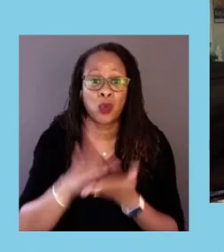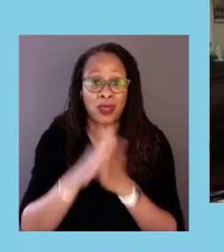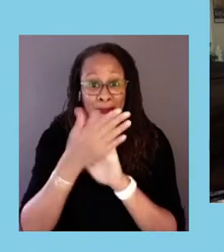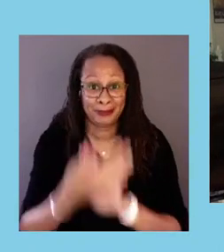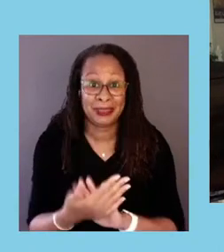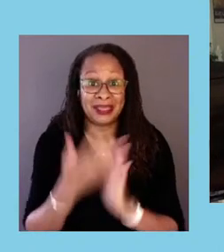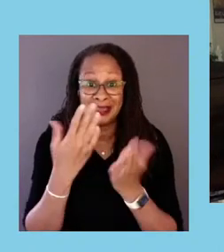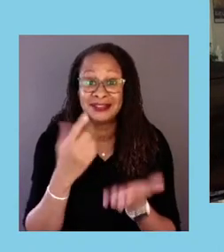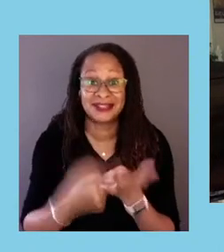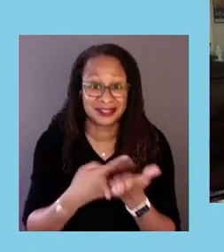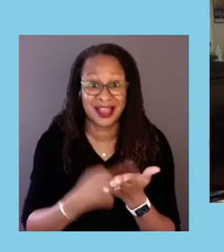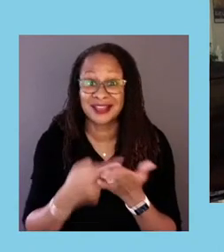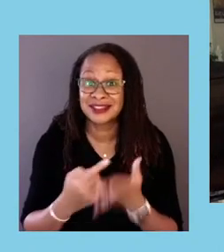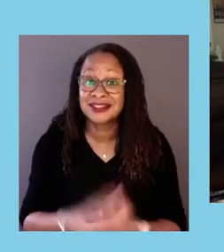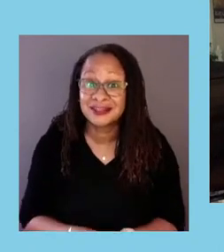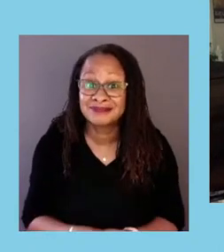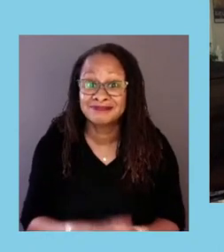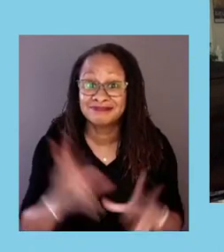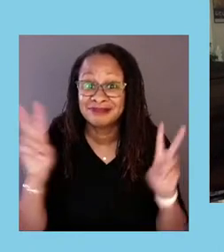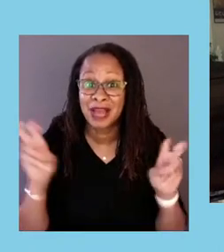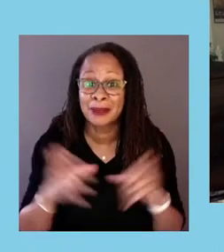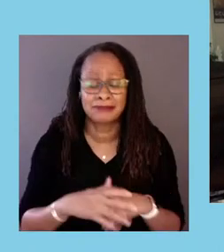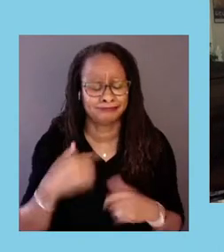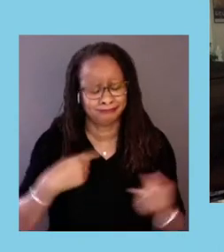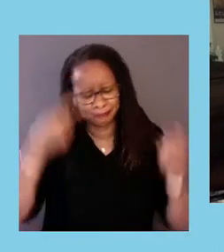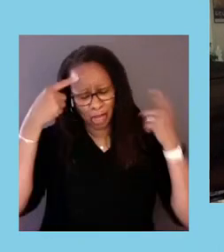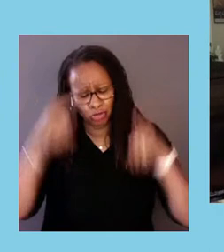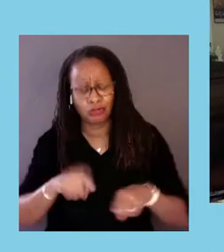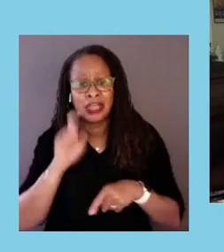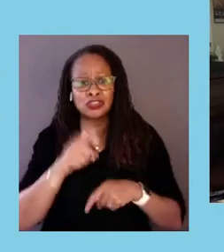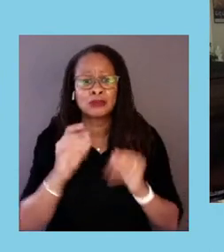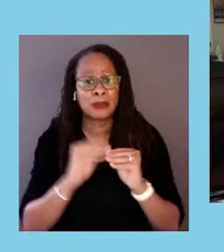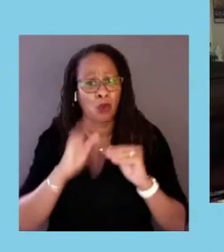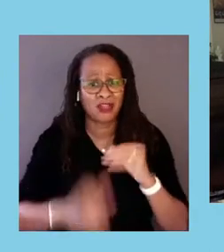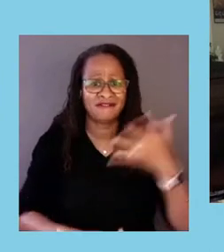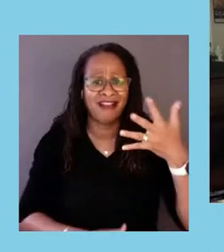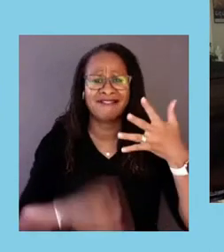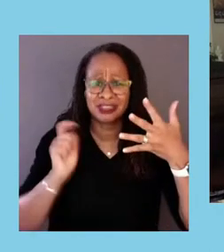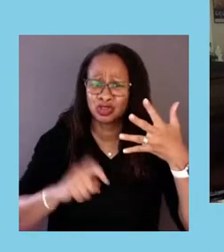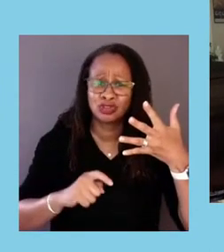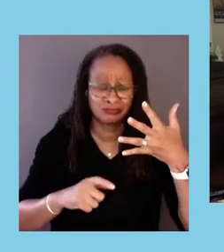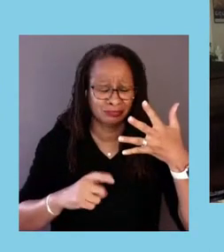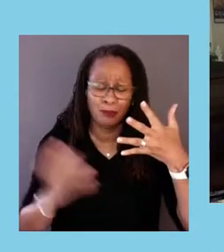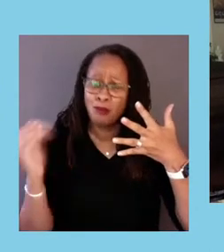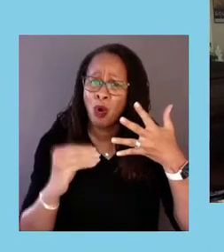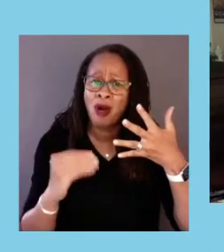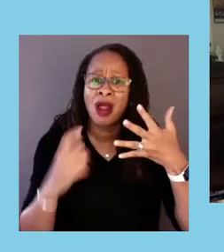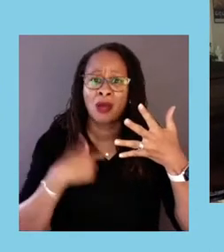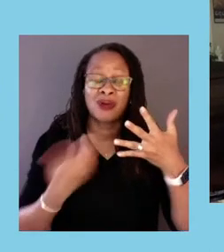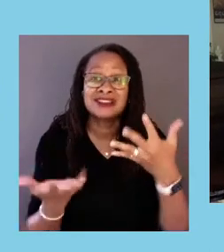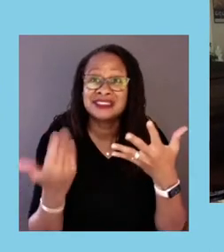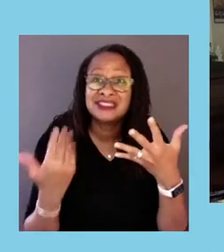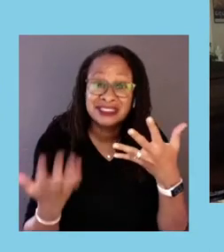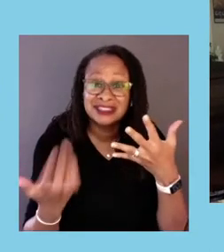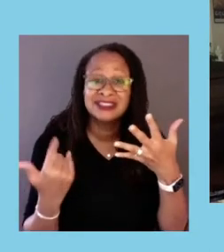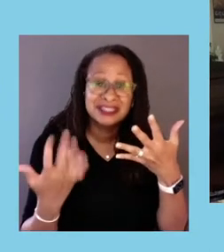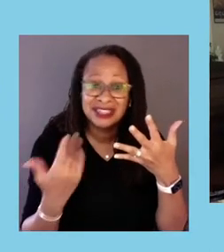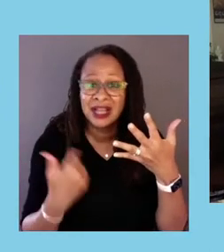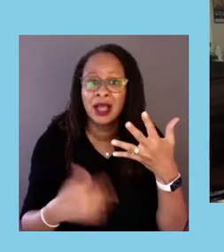have, and I agree. I think it should be more than five, right? Because we're all clamoring for those five